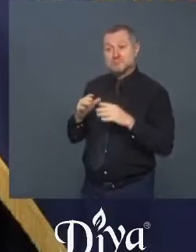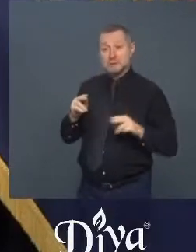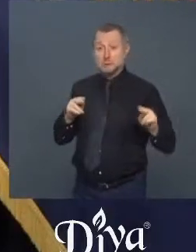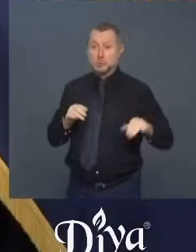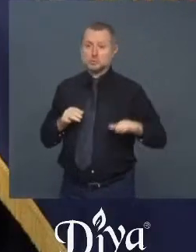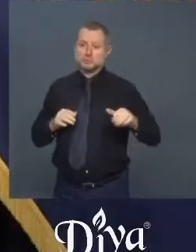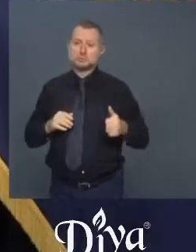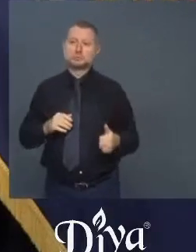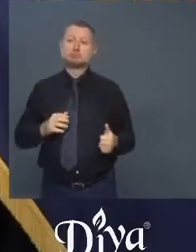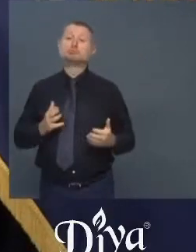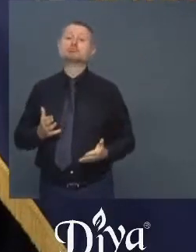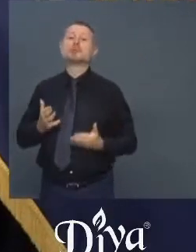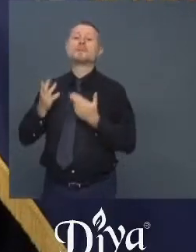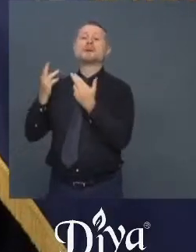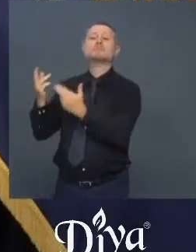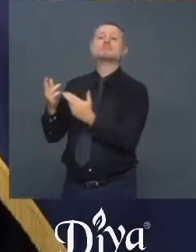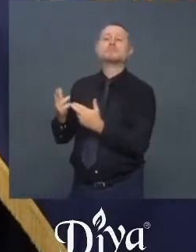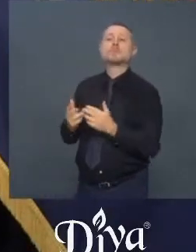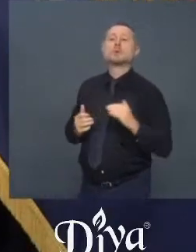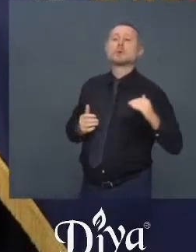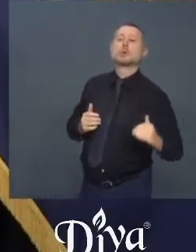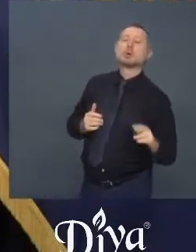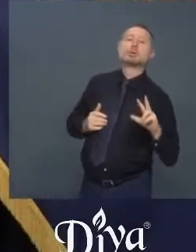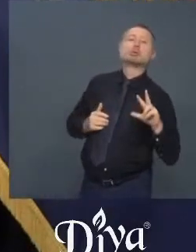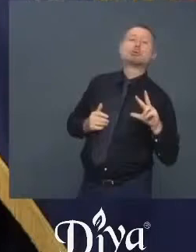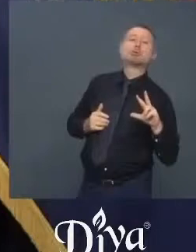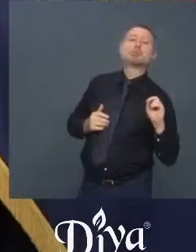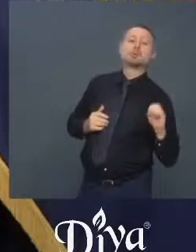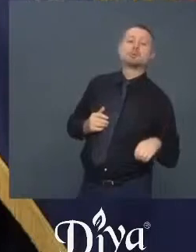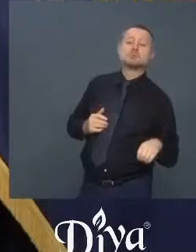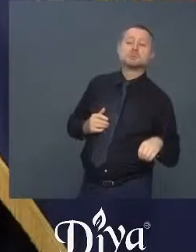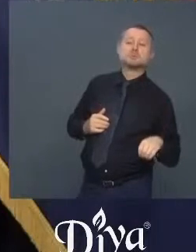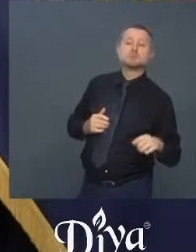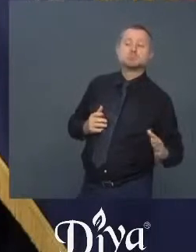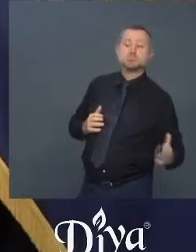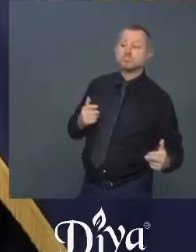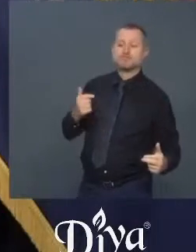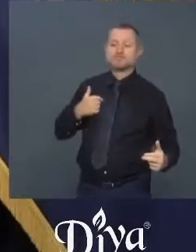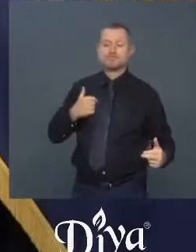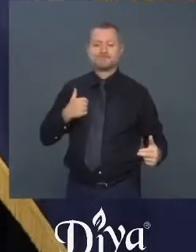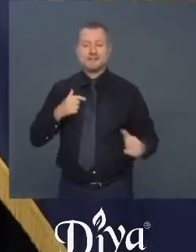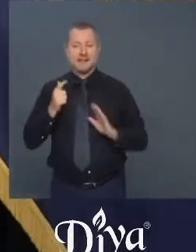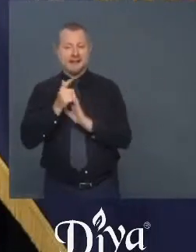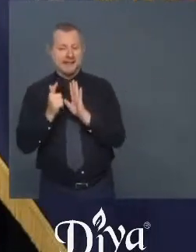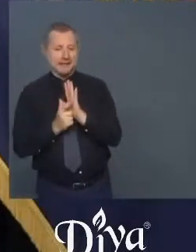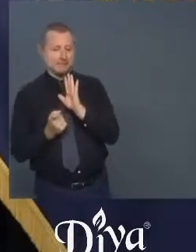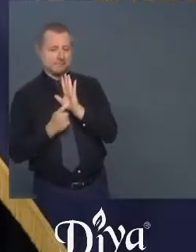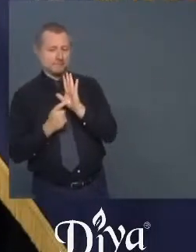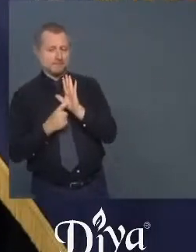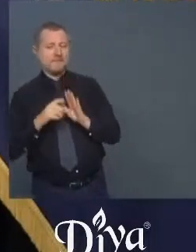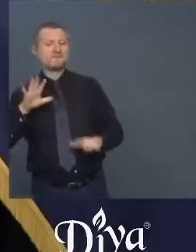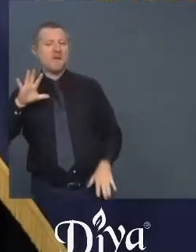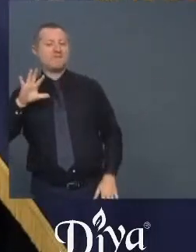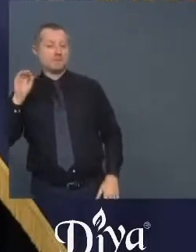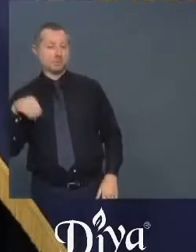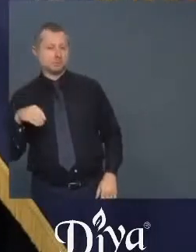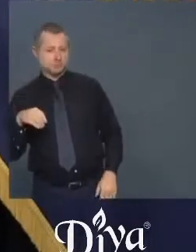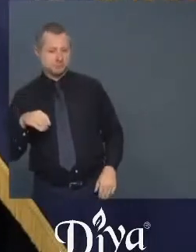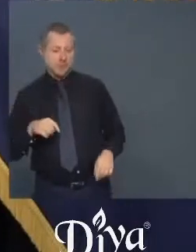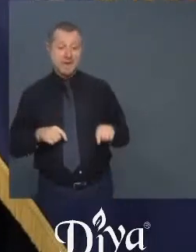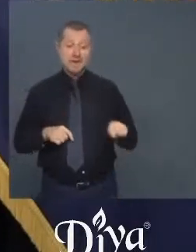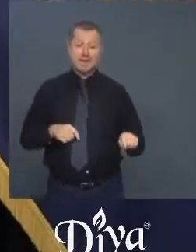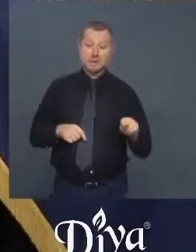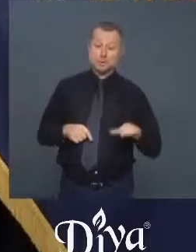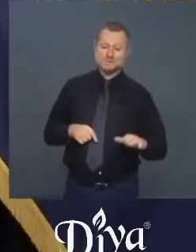recommended an even tighter number of 3%, but the legal number is 5%.